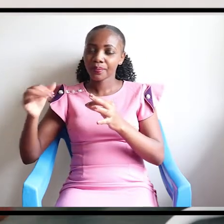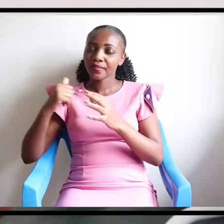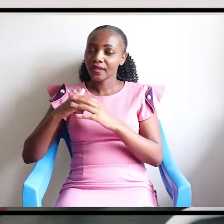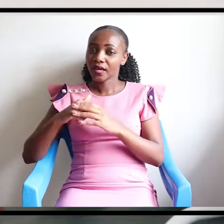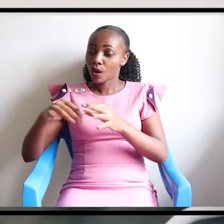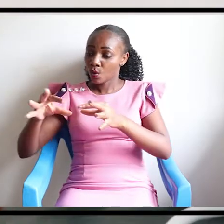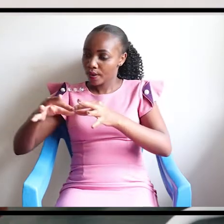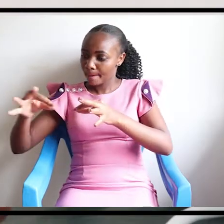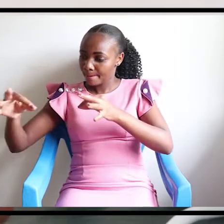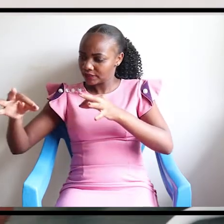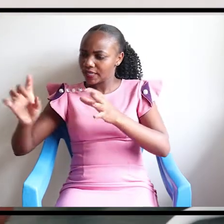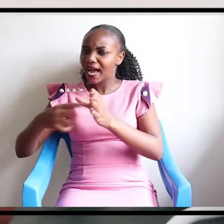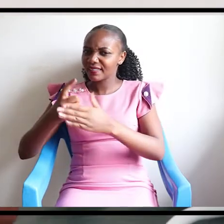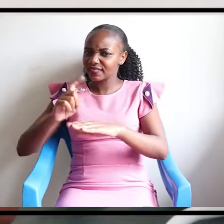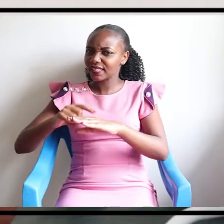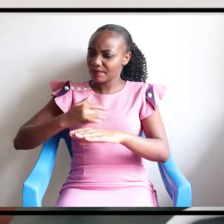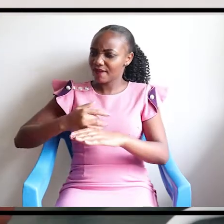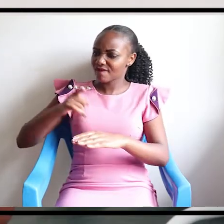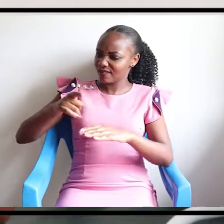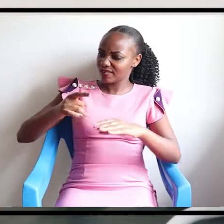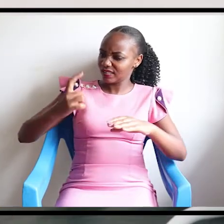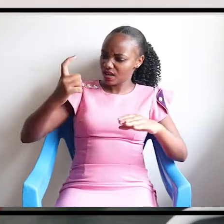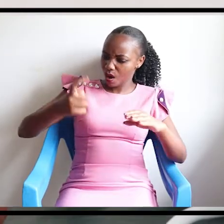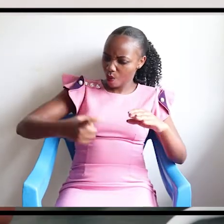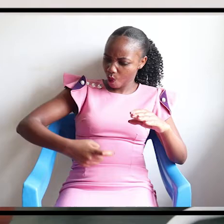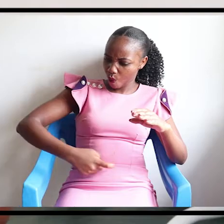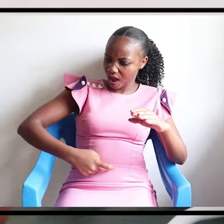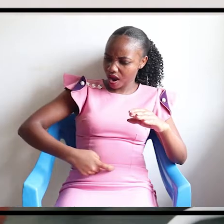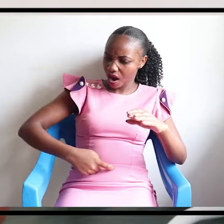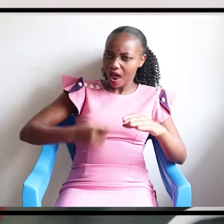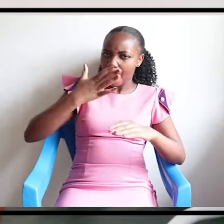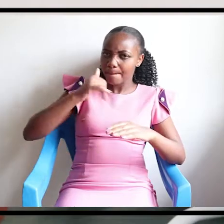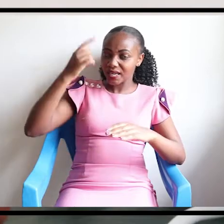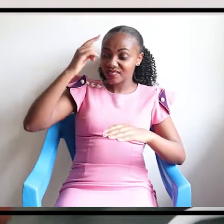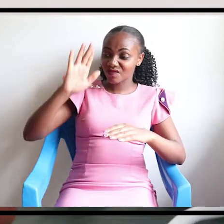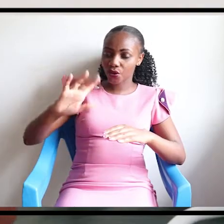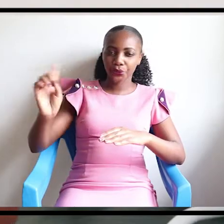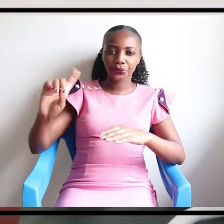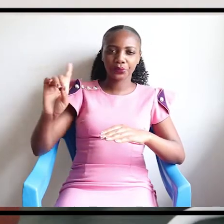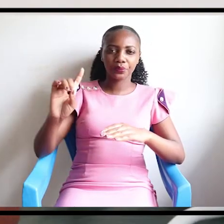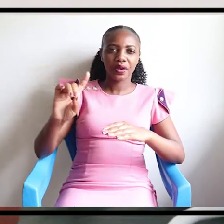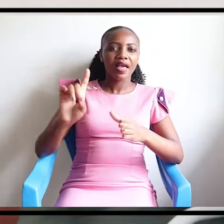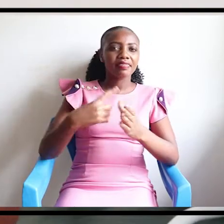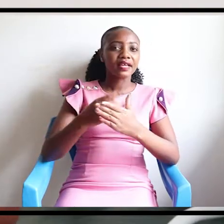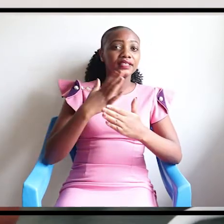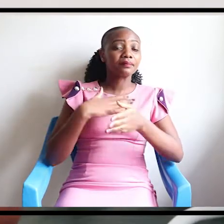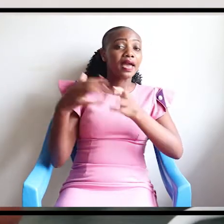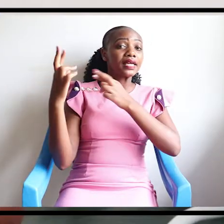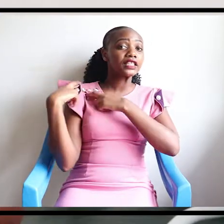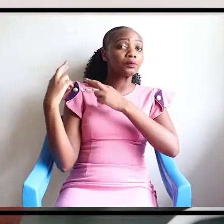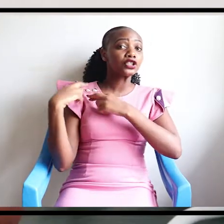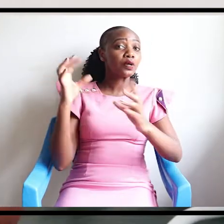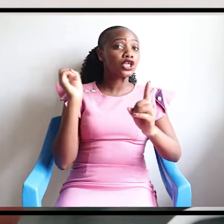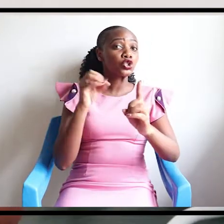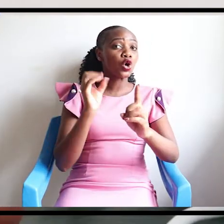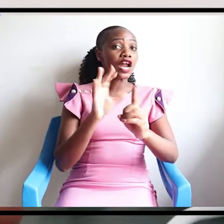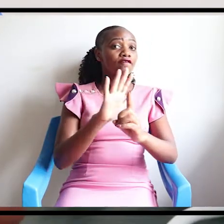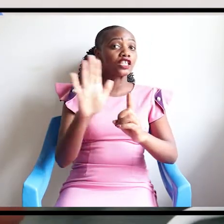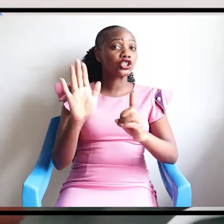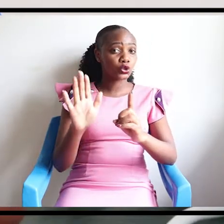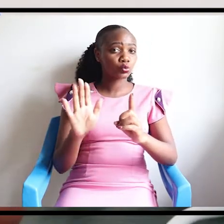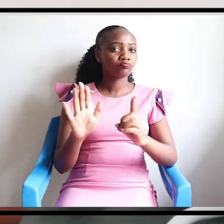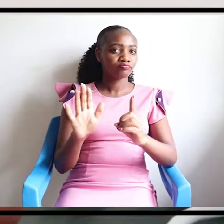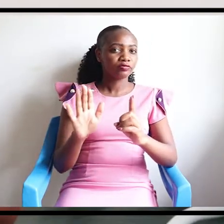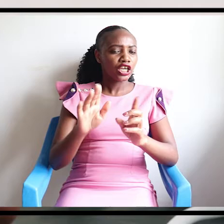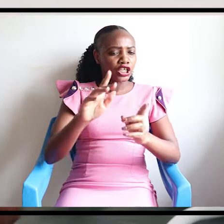day. So if I feel that this coil is not appropriate for you, it is my duty as a health worker to advise you that this is not the